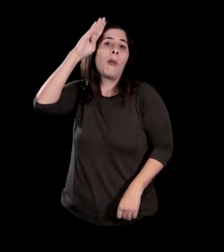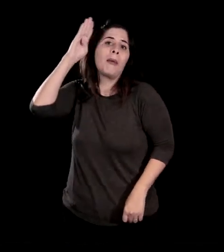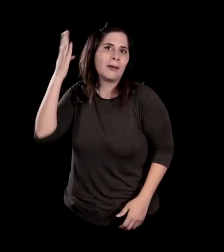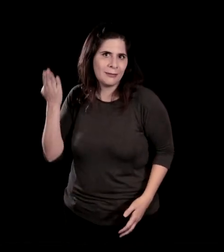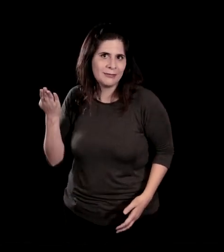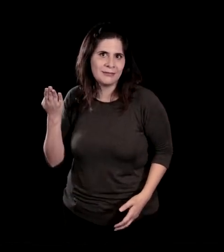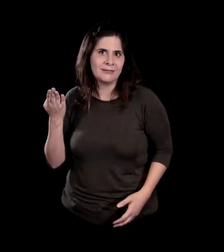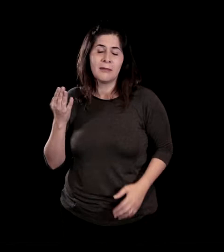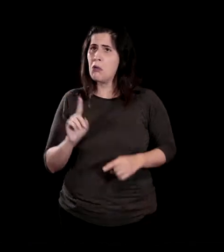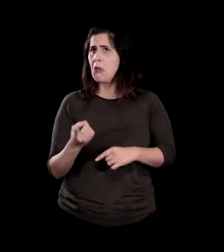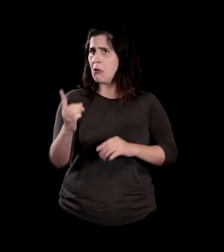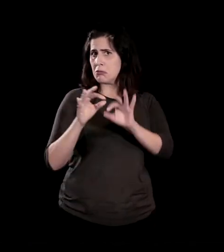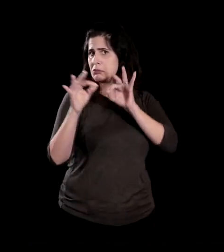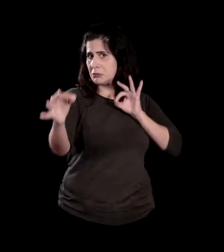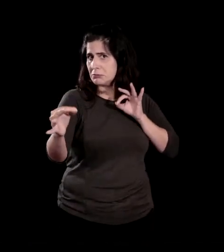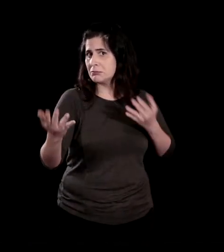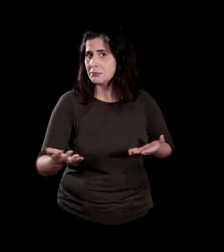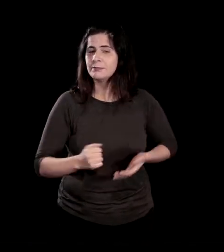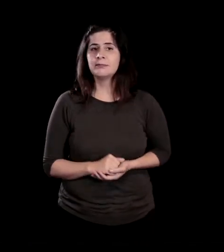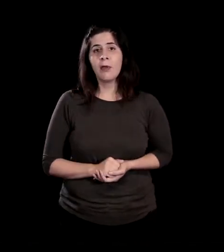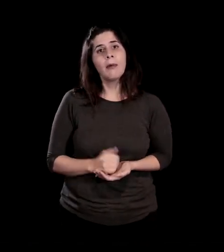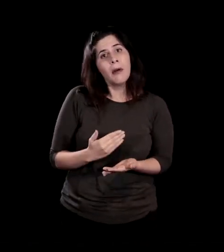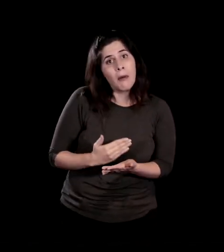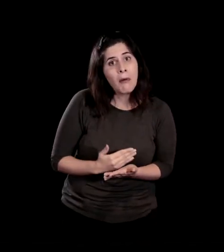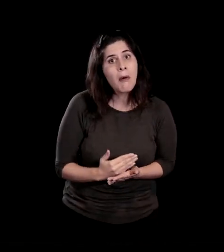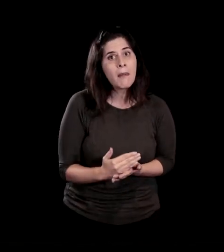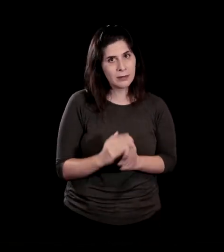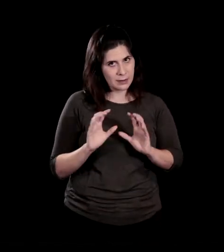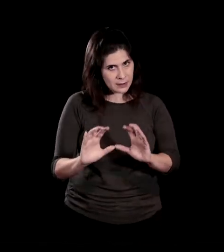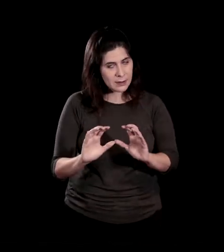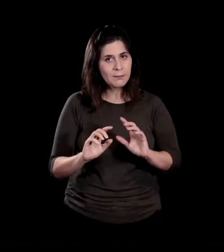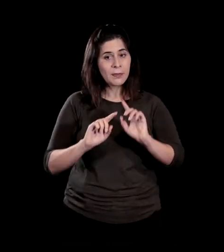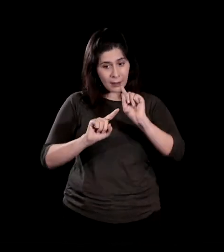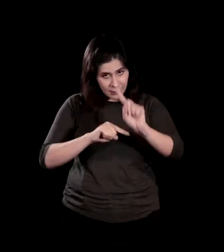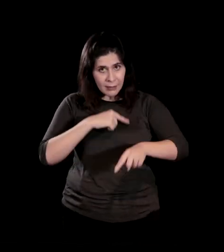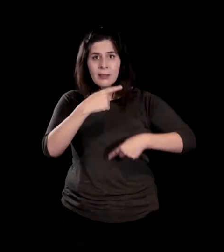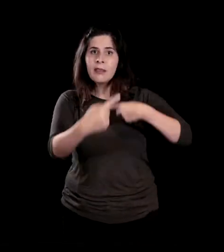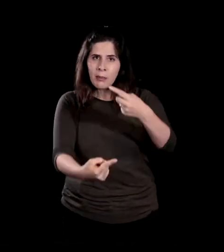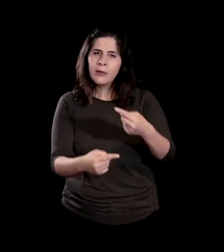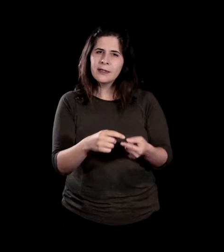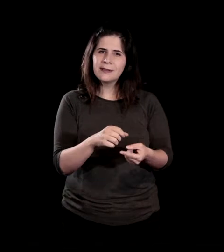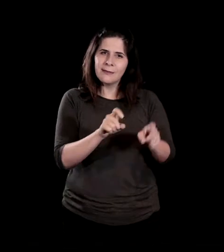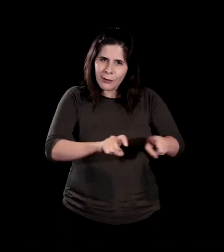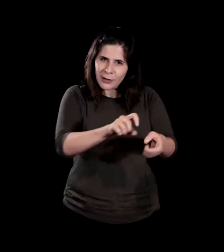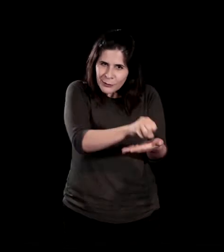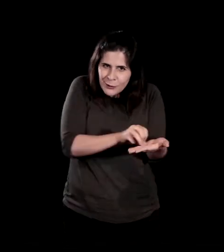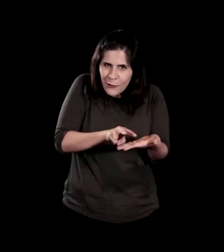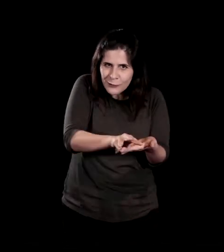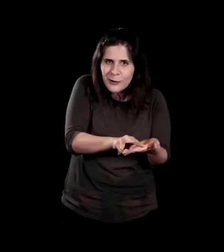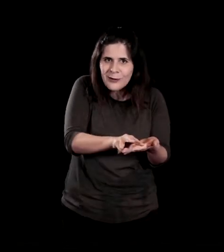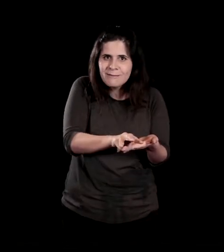of very, very far country. So I start with this, and after that I remove